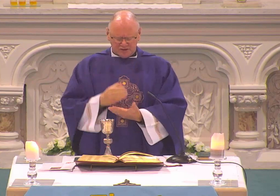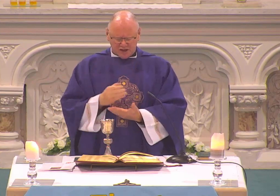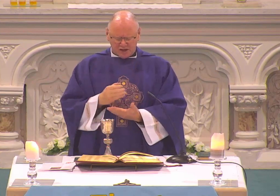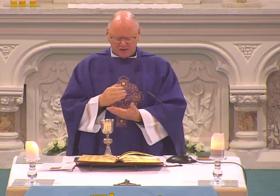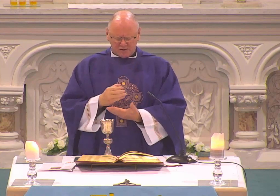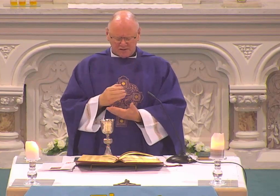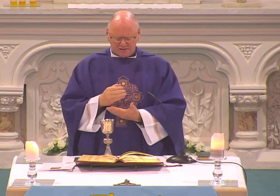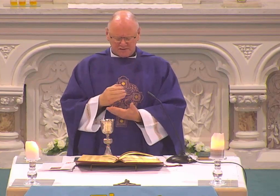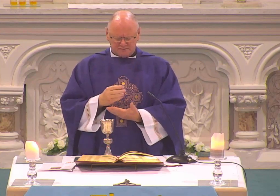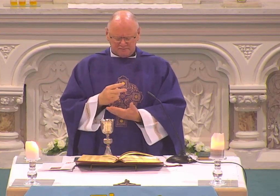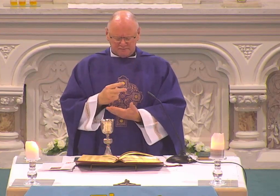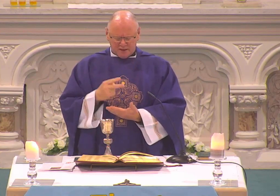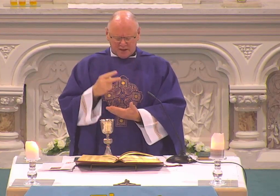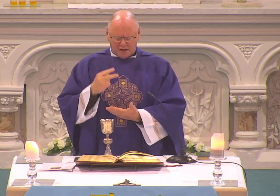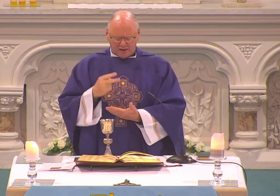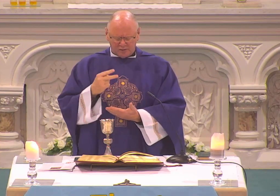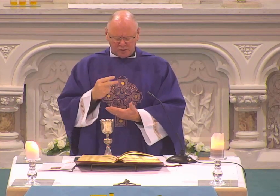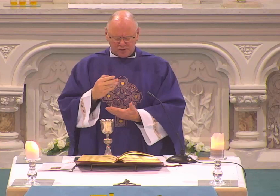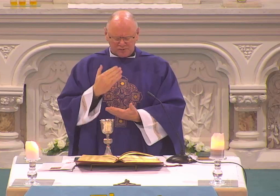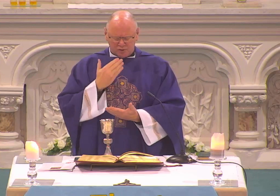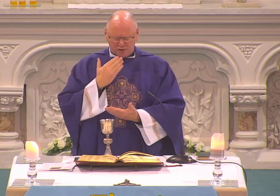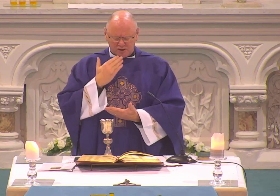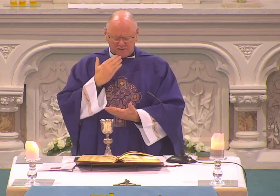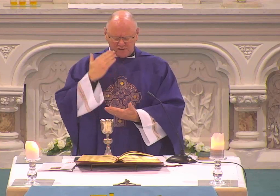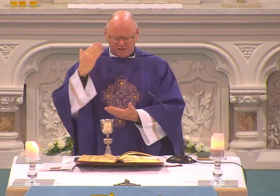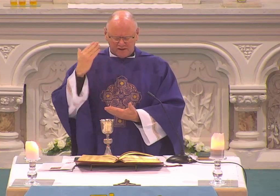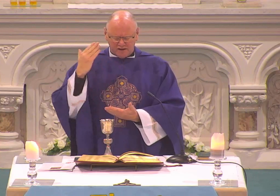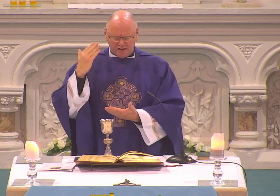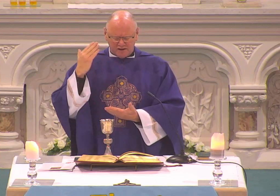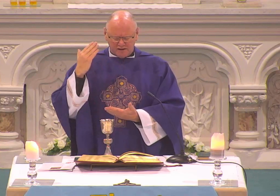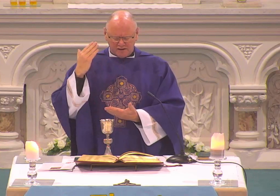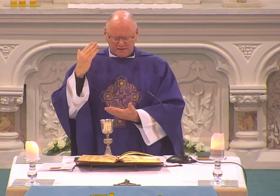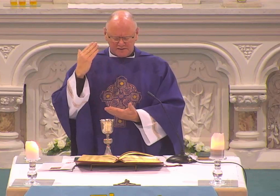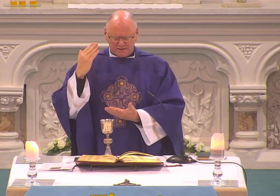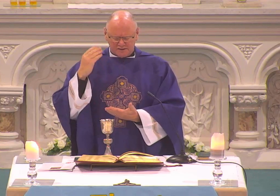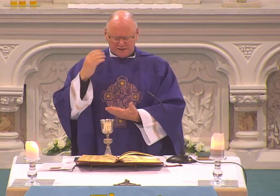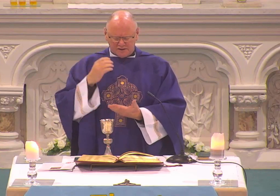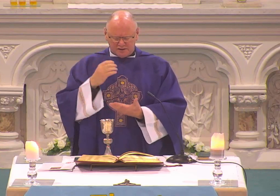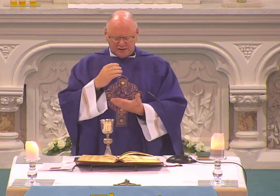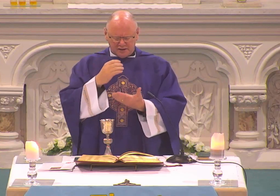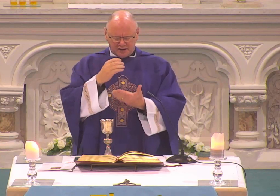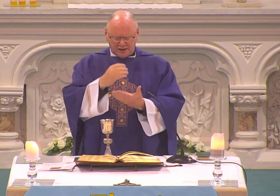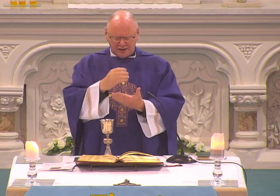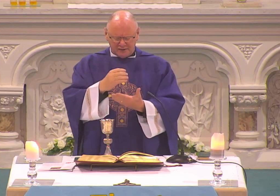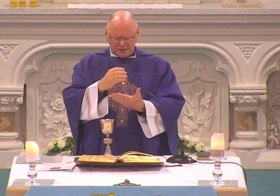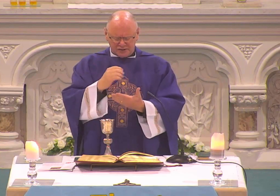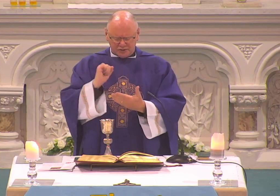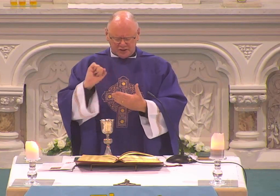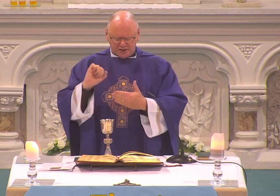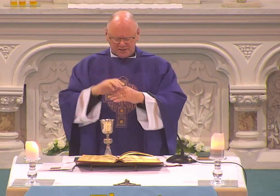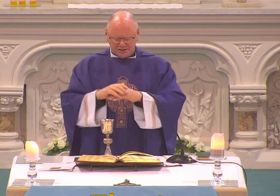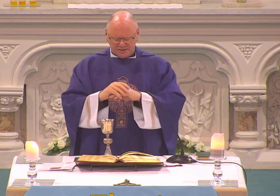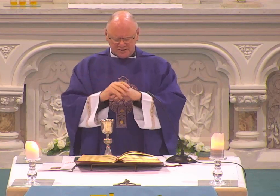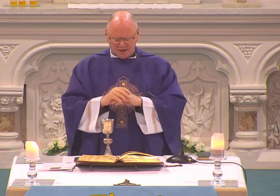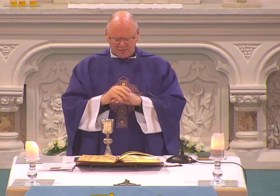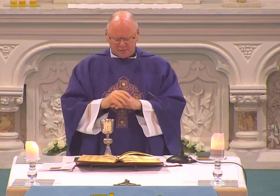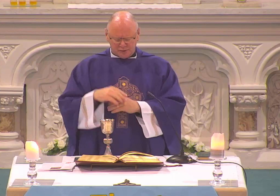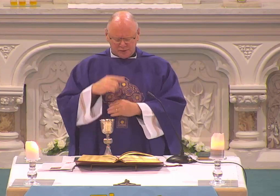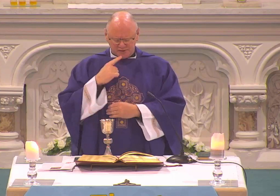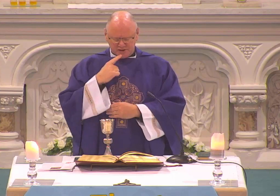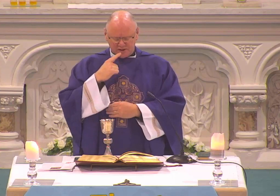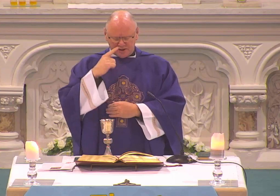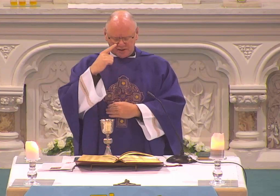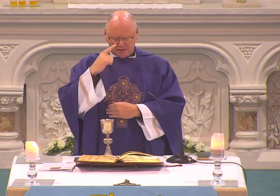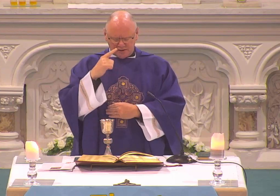chalice, and once more giving thanks, He gave it to his